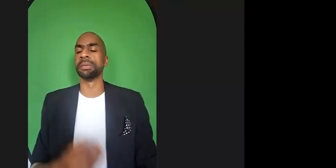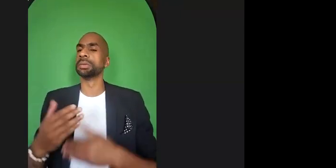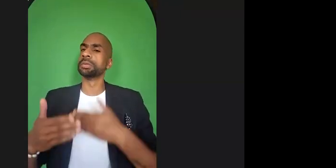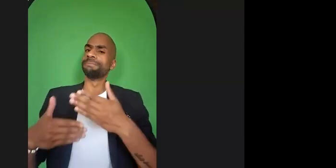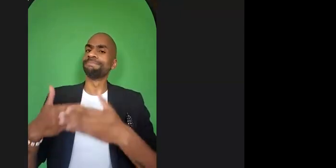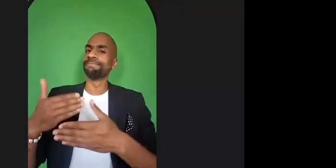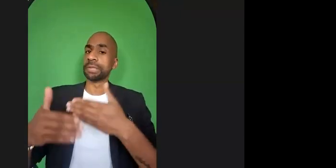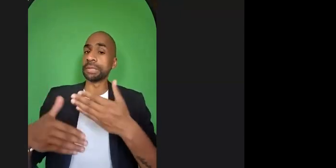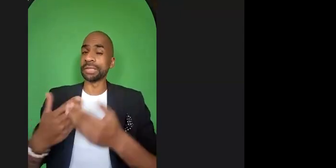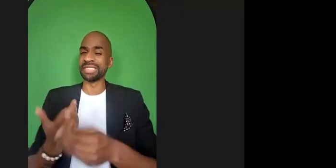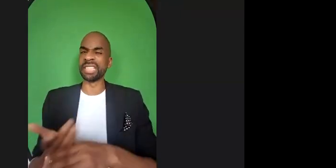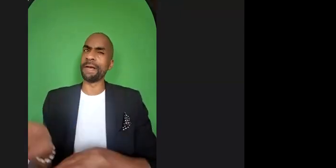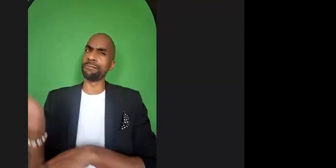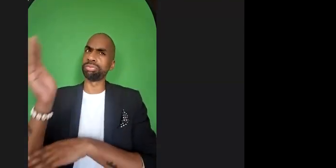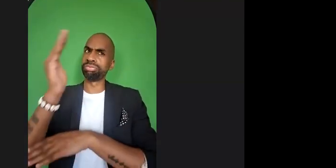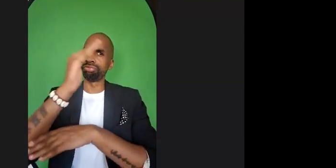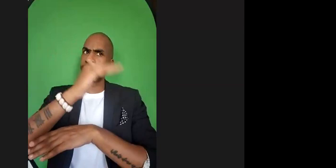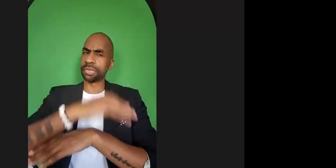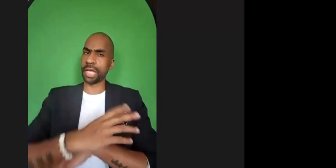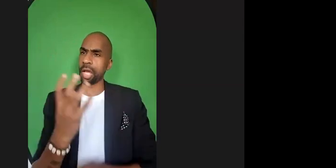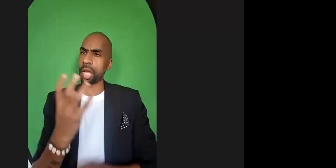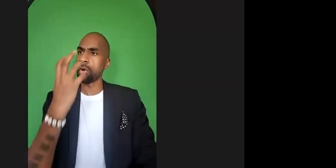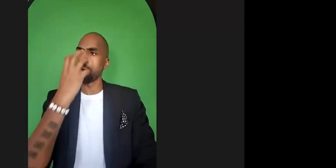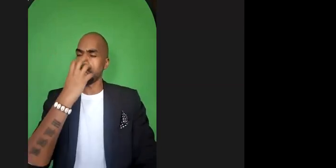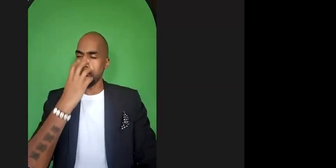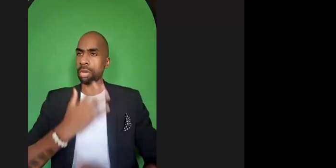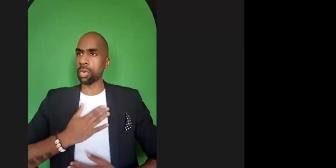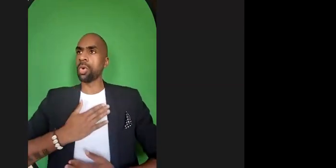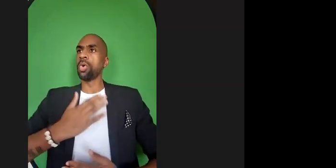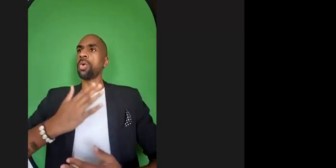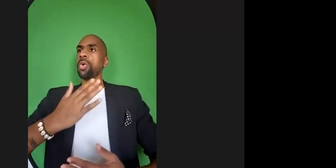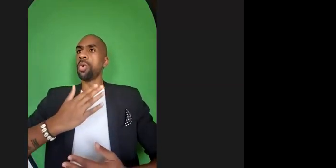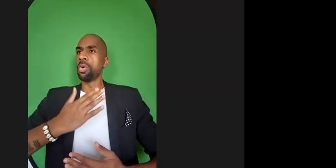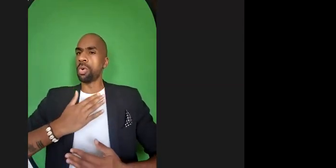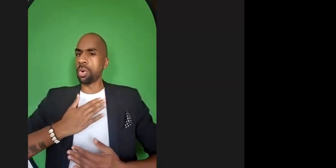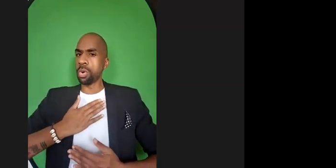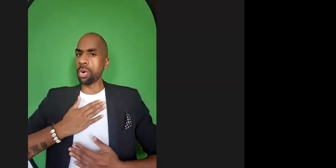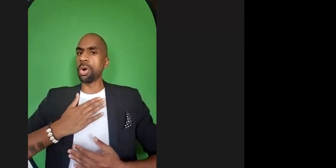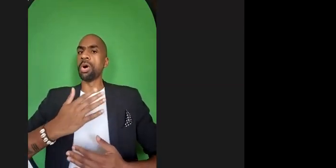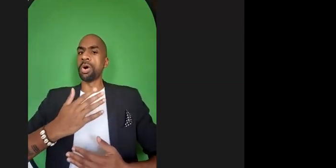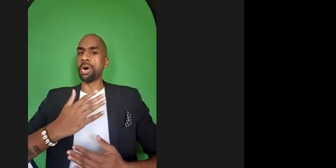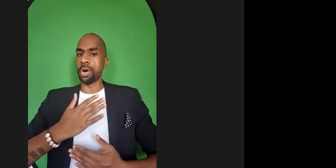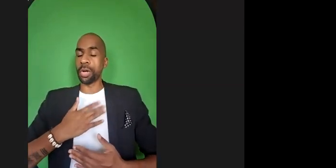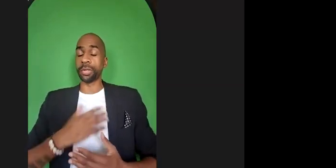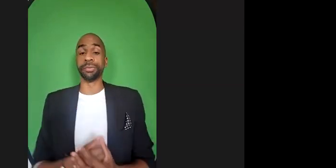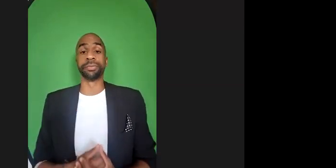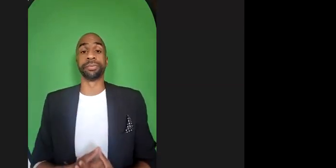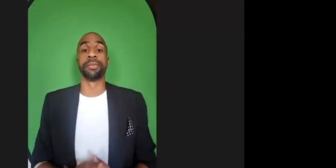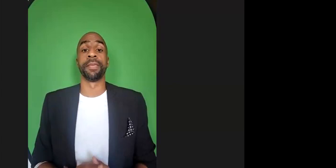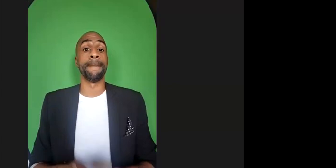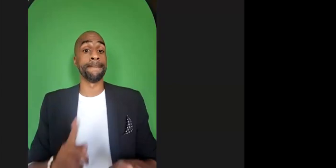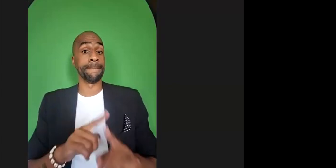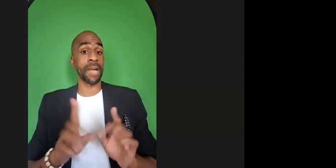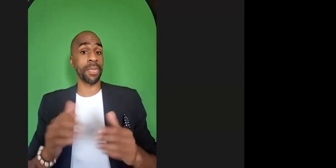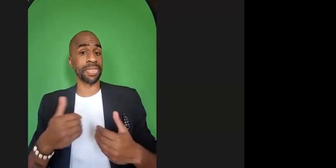majority of the day. But as the weakness progresses, people also face this decision about whether they'd like to